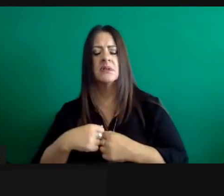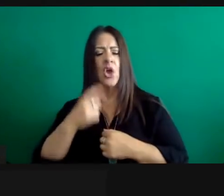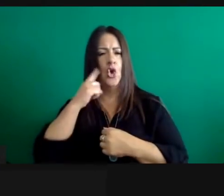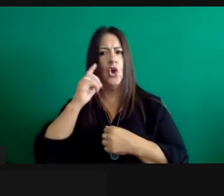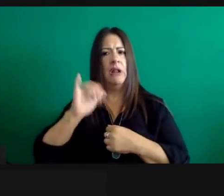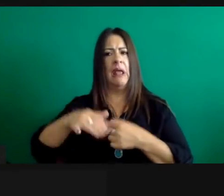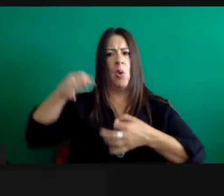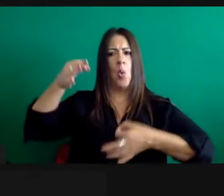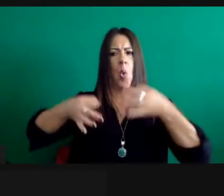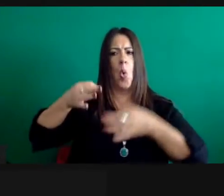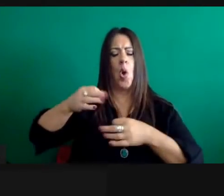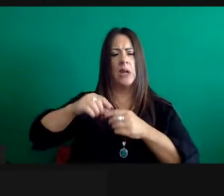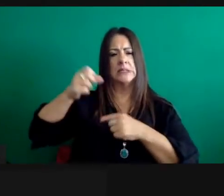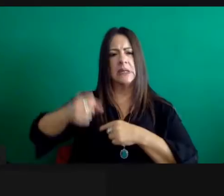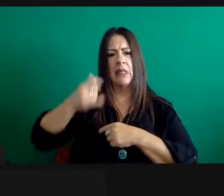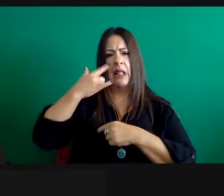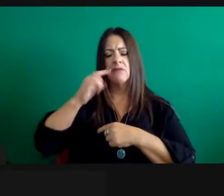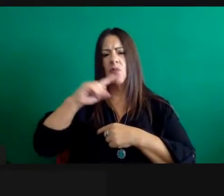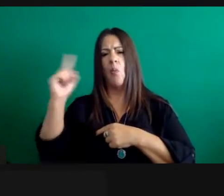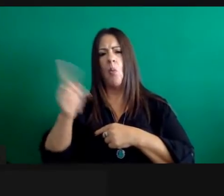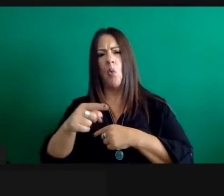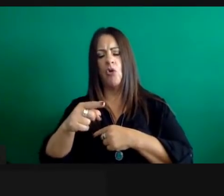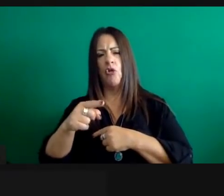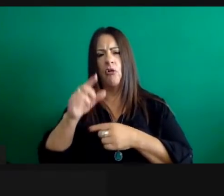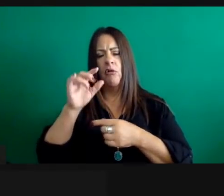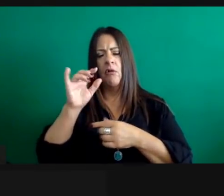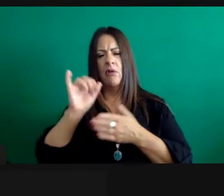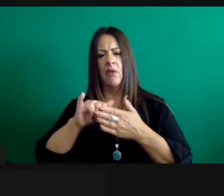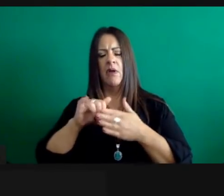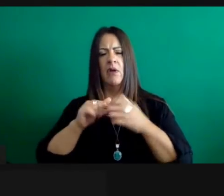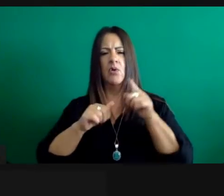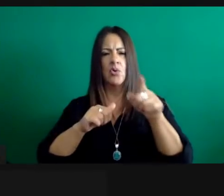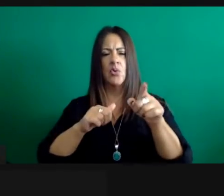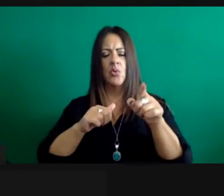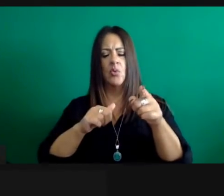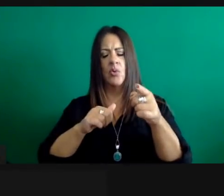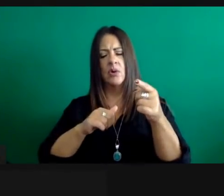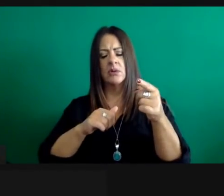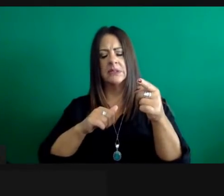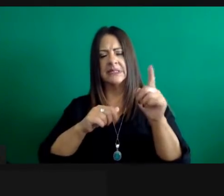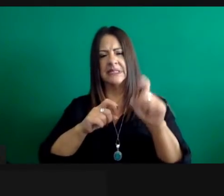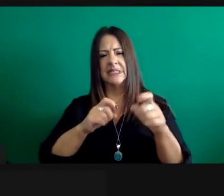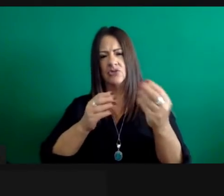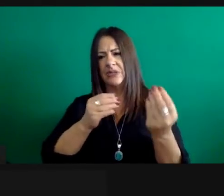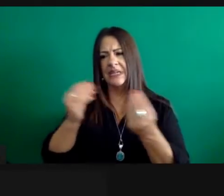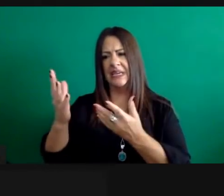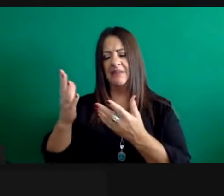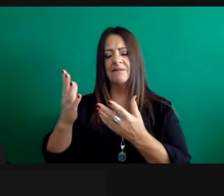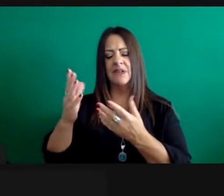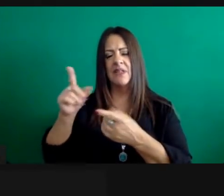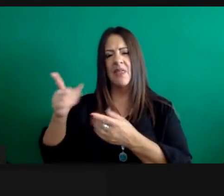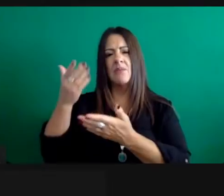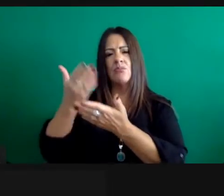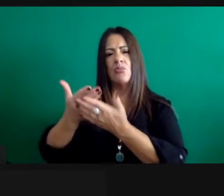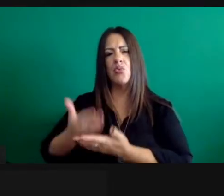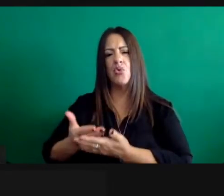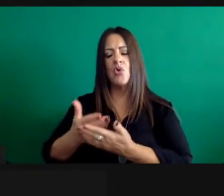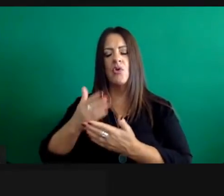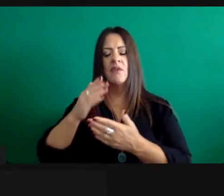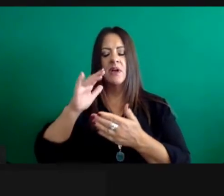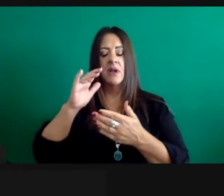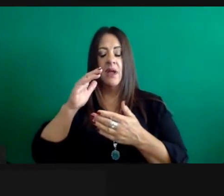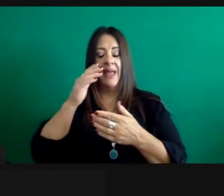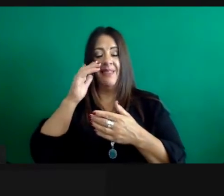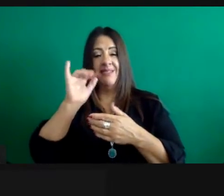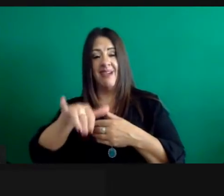judge acknowledged that reasoning, but said he needs to see specific data that shows outdoor dining is riskier than